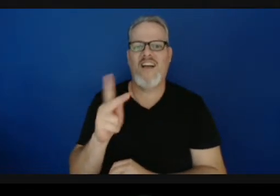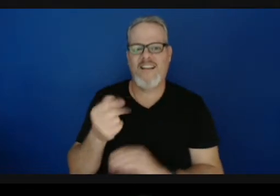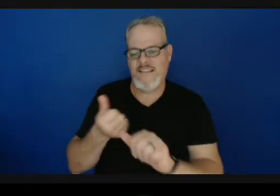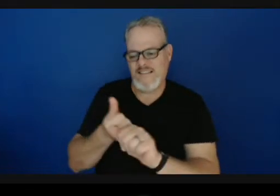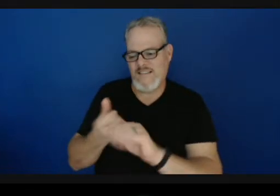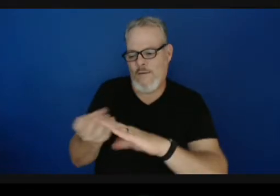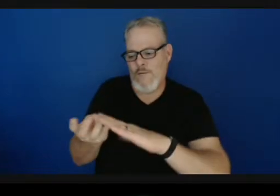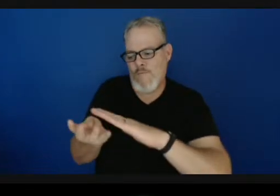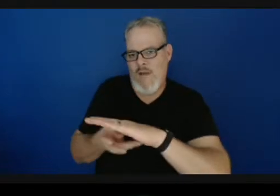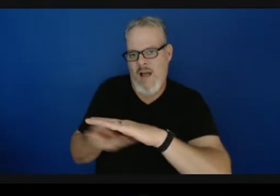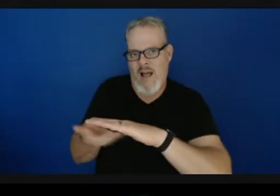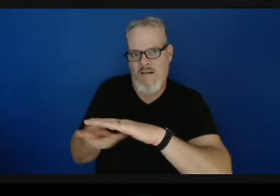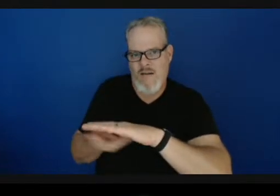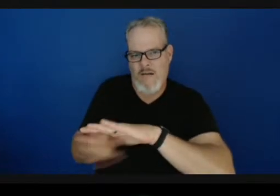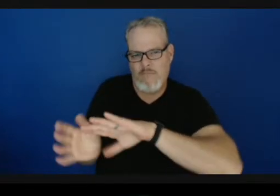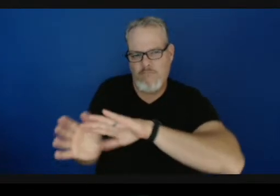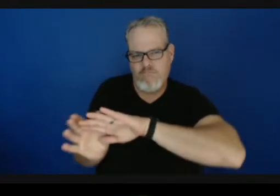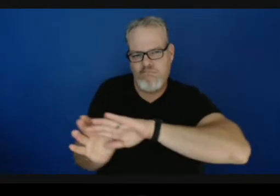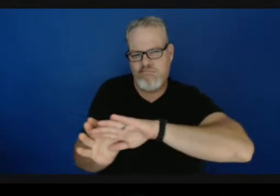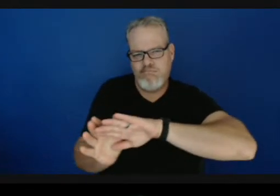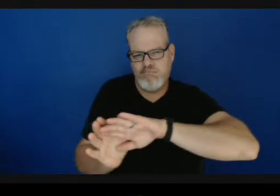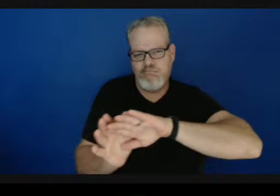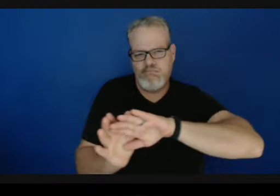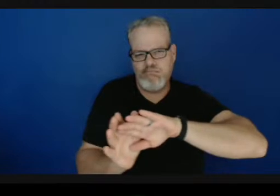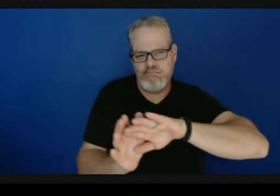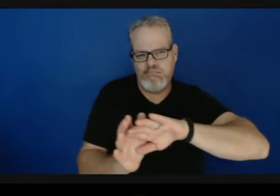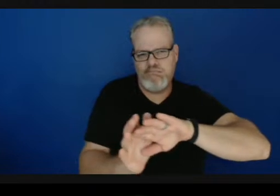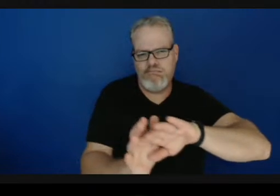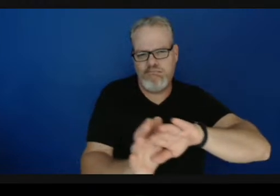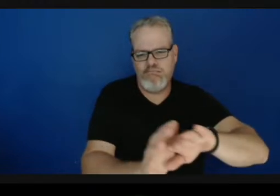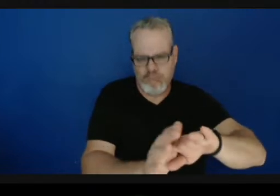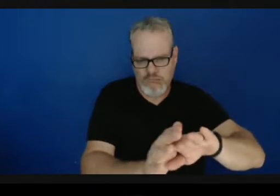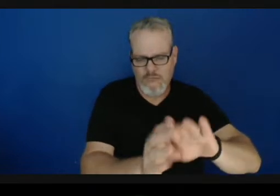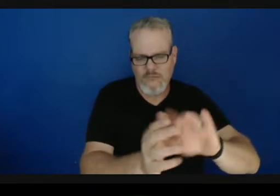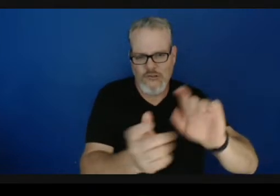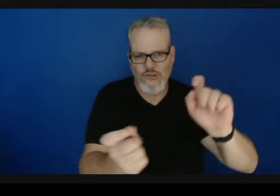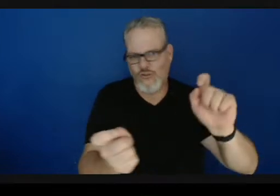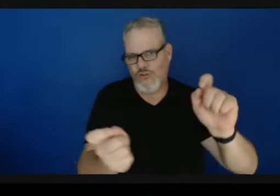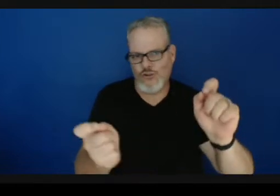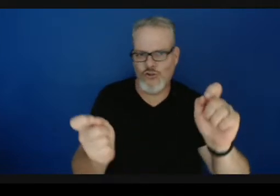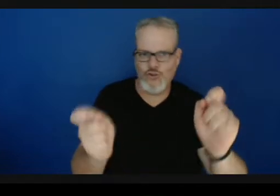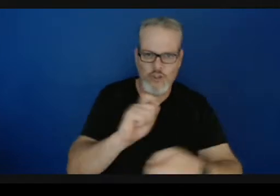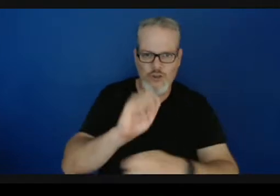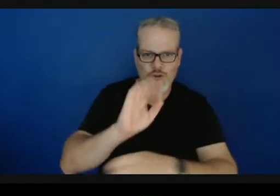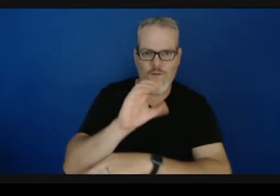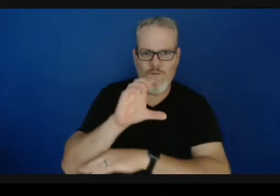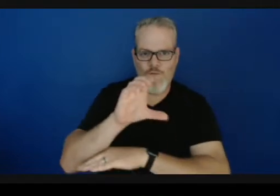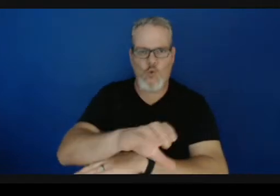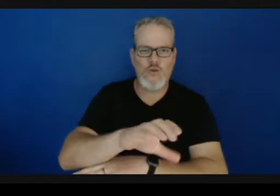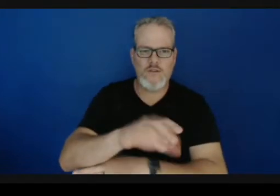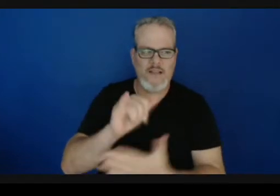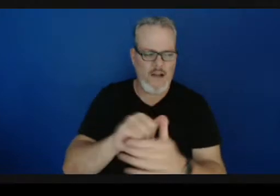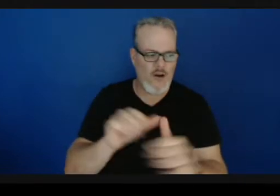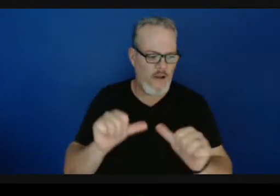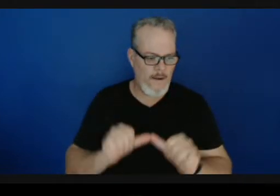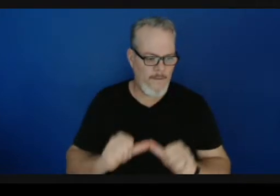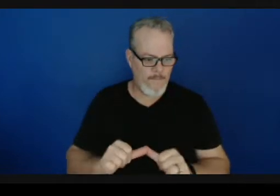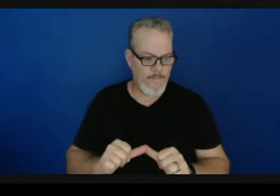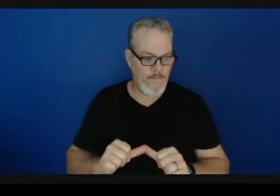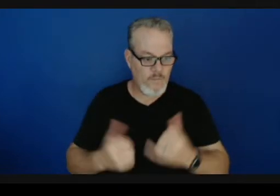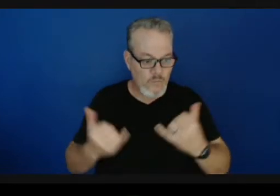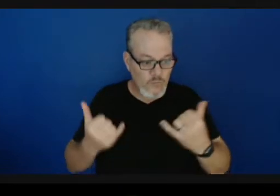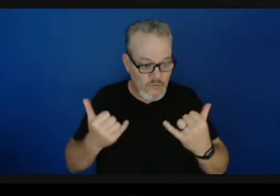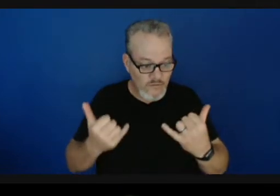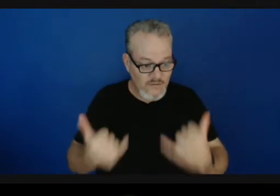it's pushing on the south flank once again, or changing the forces in that area. So those are our current earthquakes the